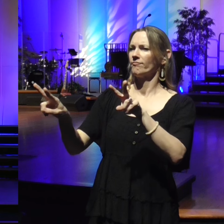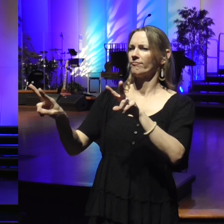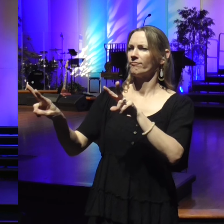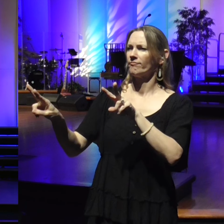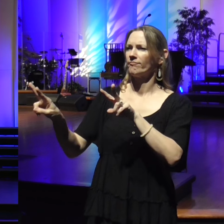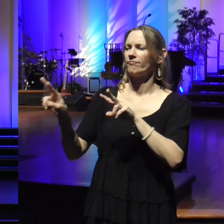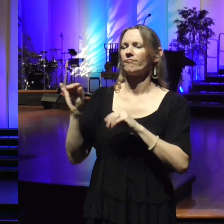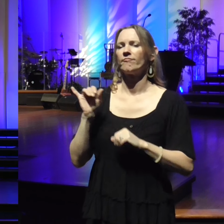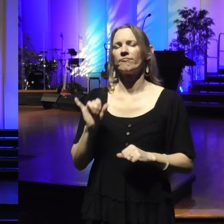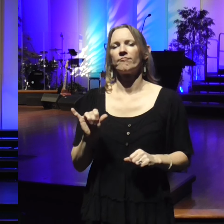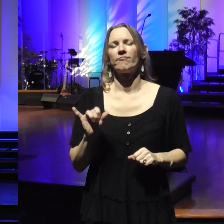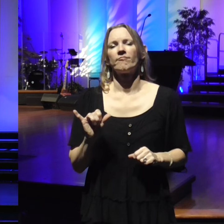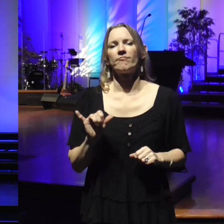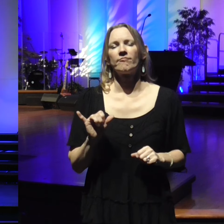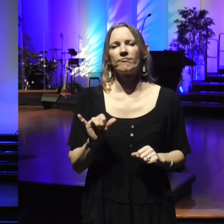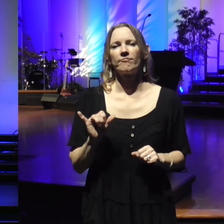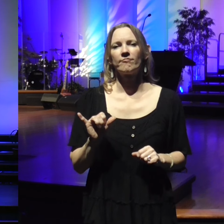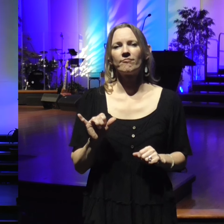around.